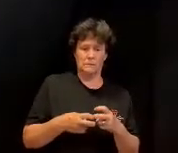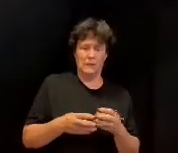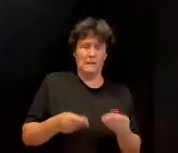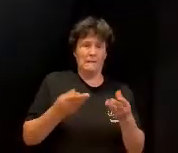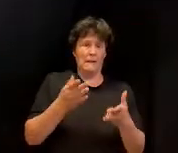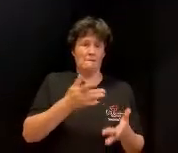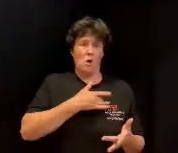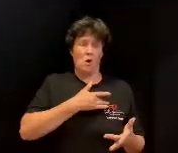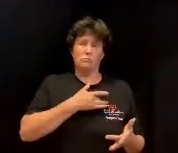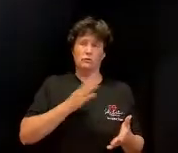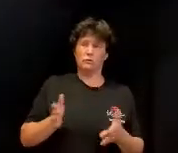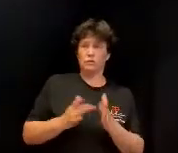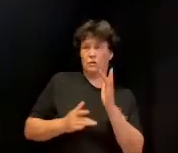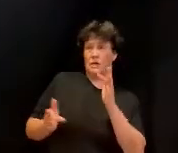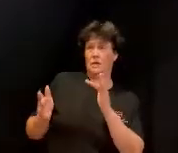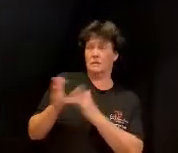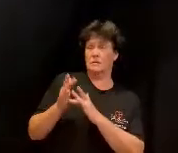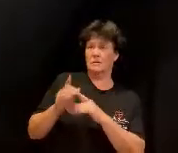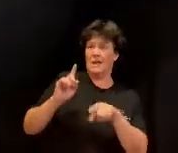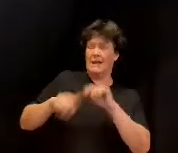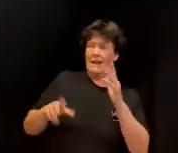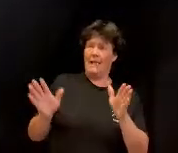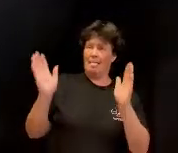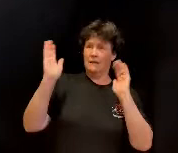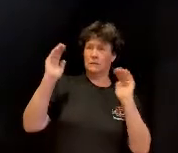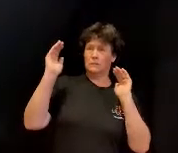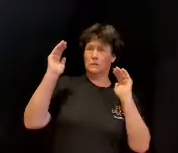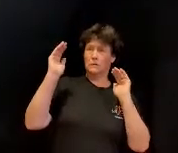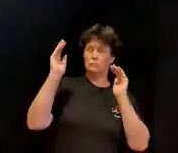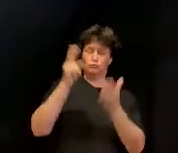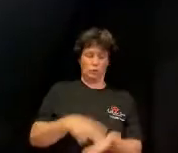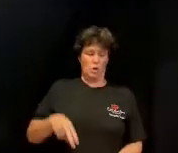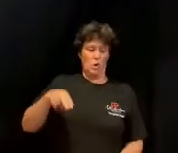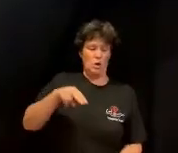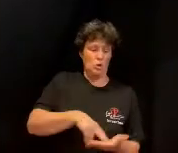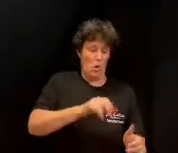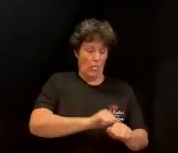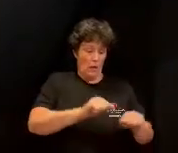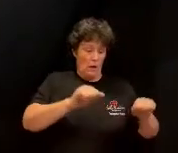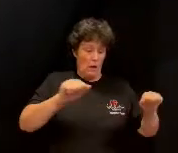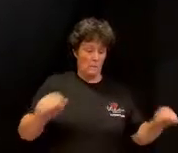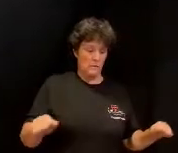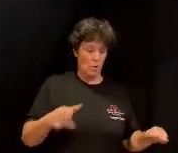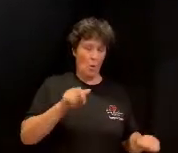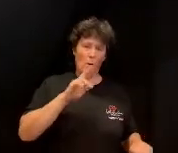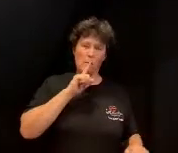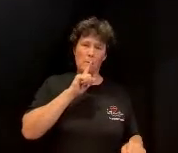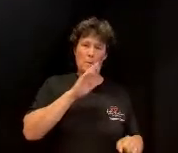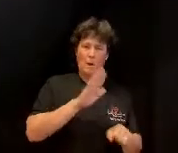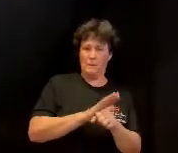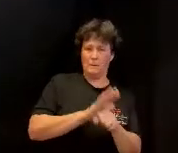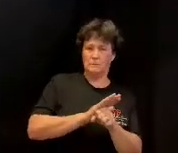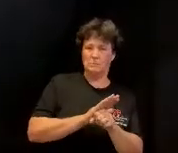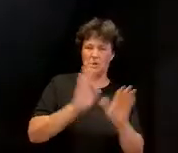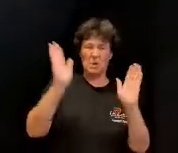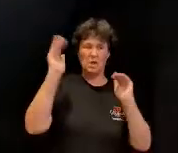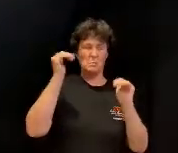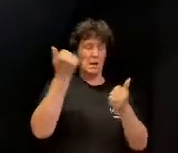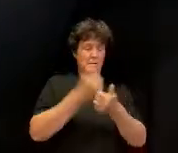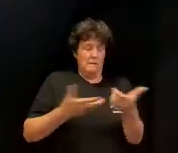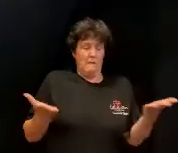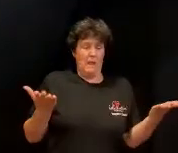Jesus. We can't expect them just to get up from an altar or a commitment and just expect everything just